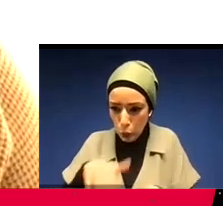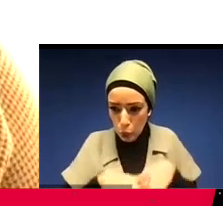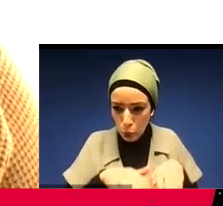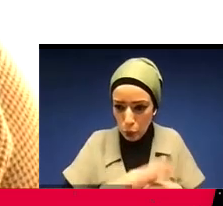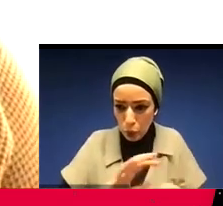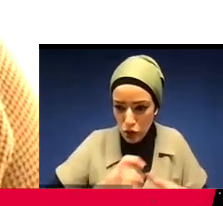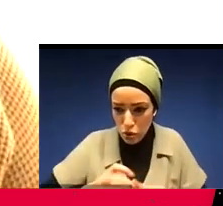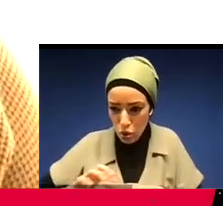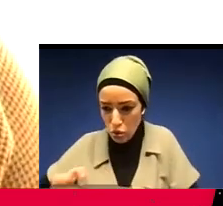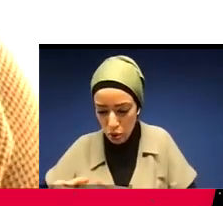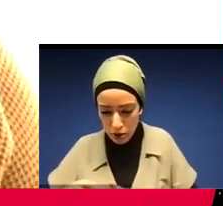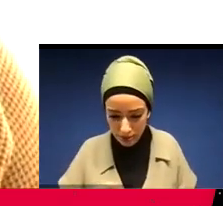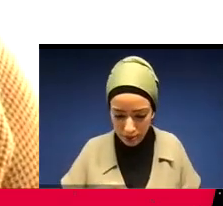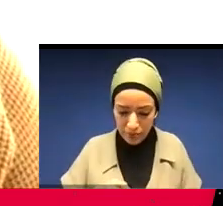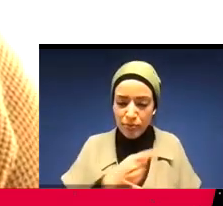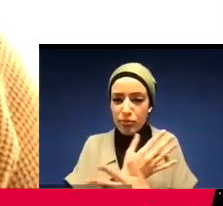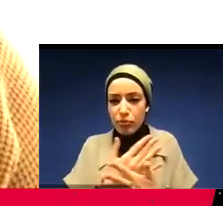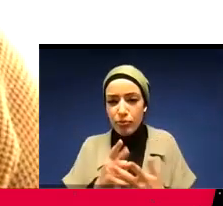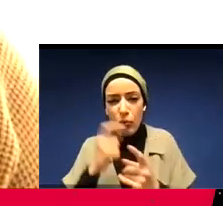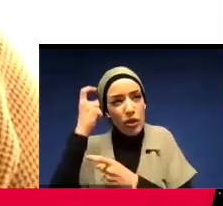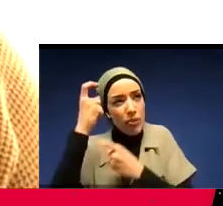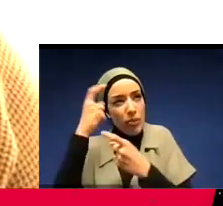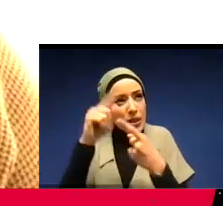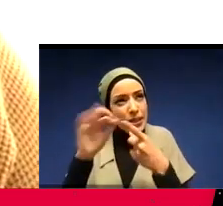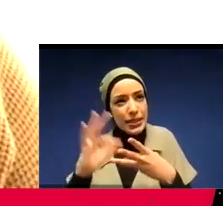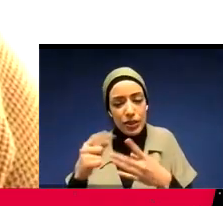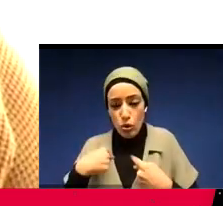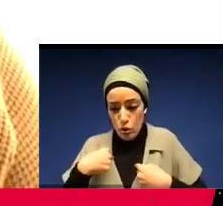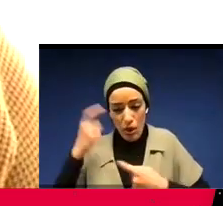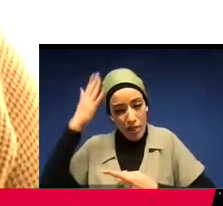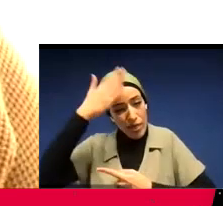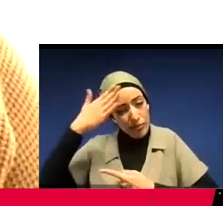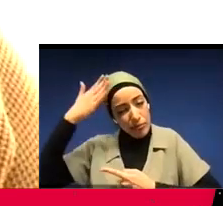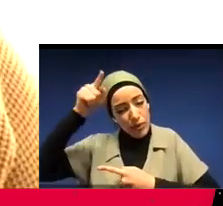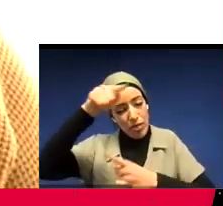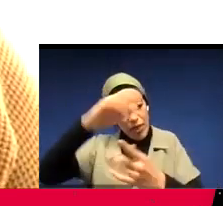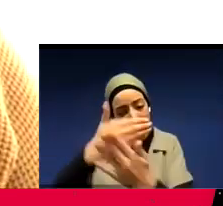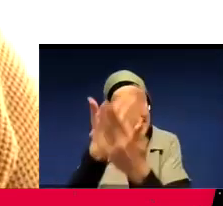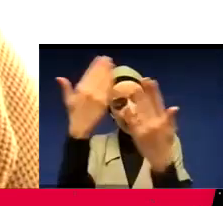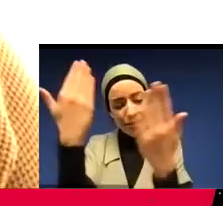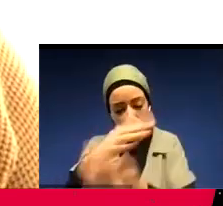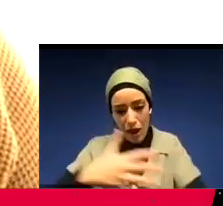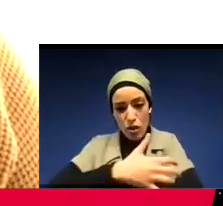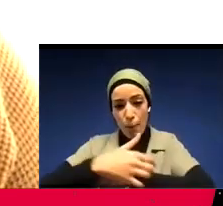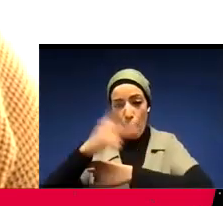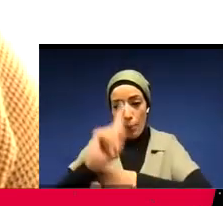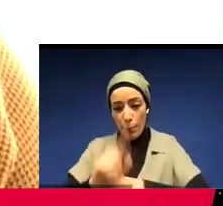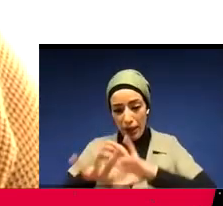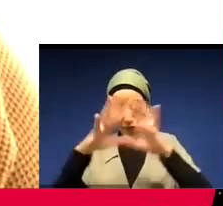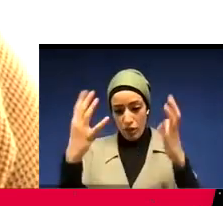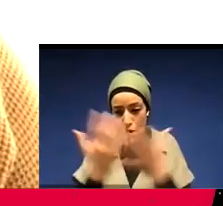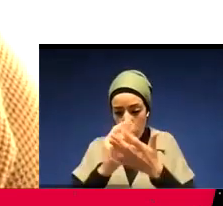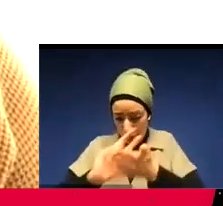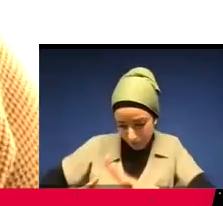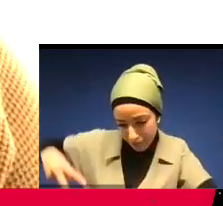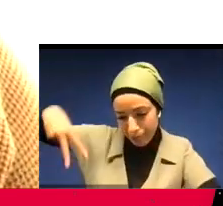suck on stones, nest under a flock of roofs that keep multiplying their shelter. Lean with all your being towards that day when the poor of the world shake